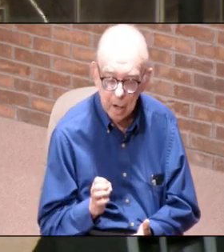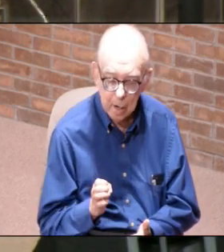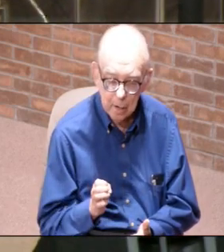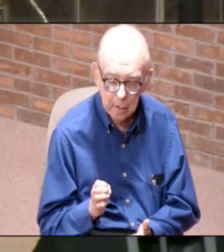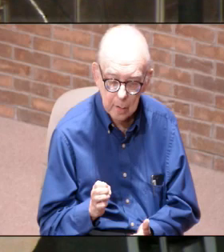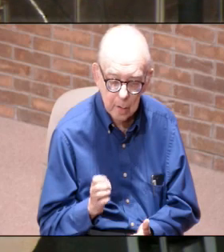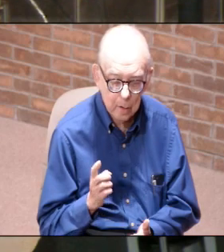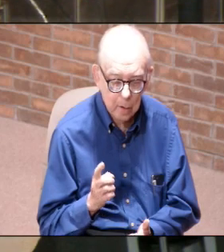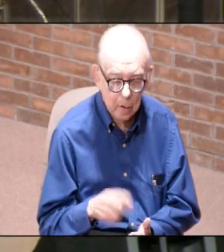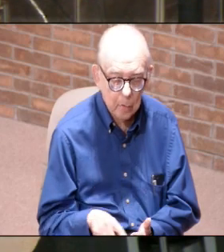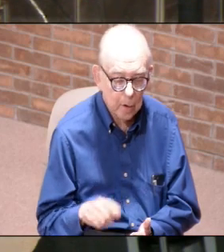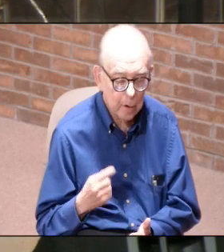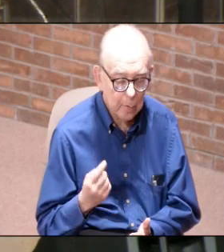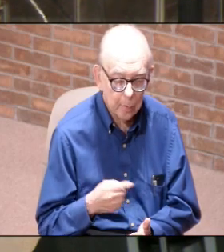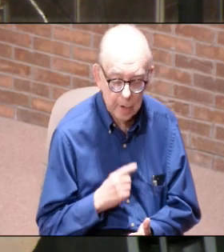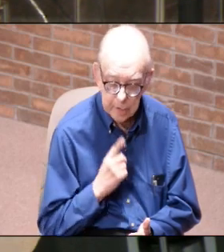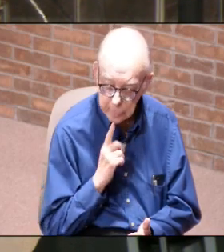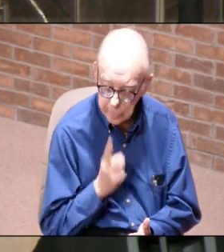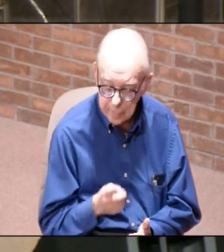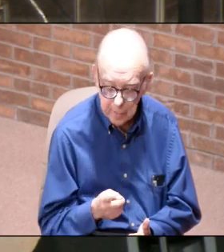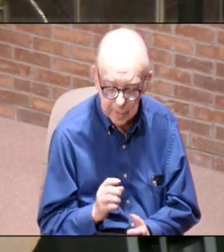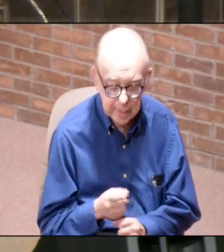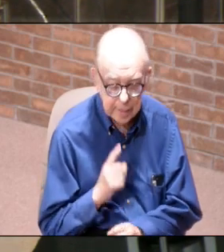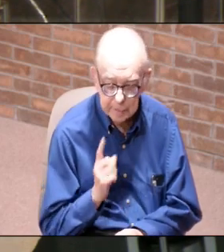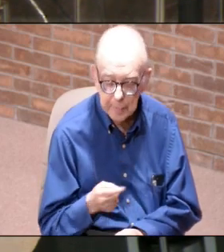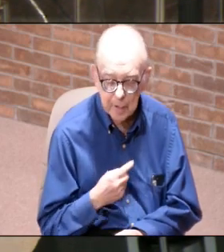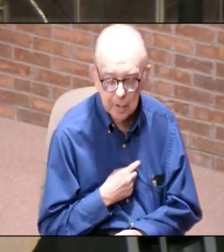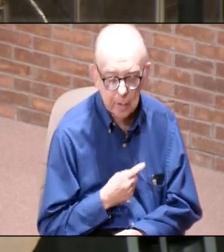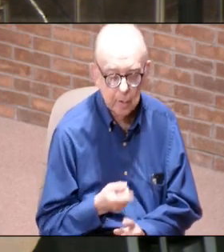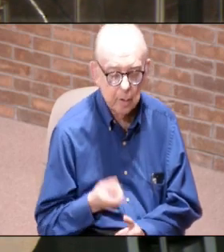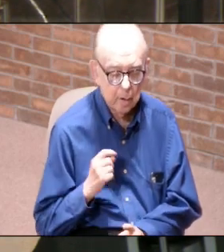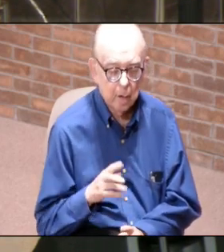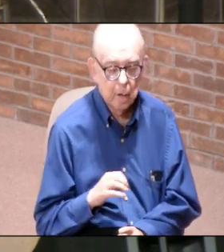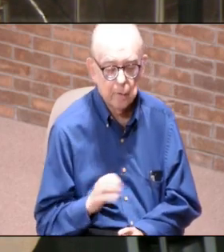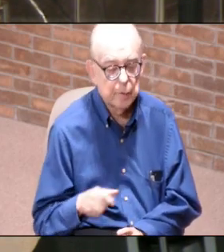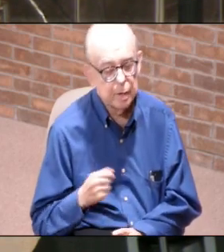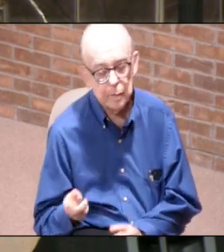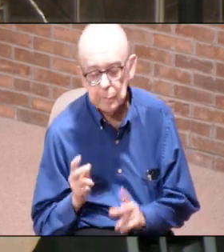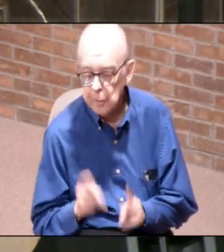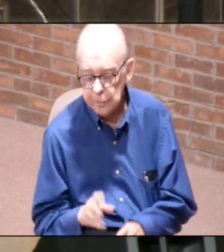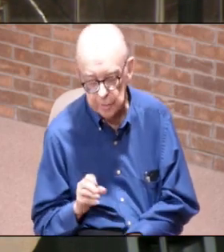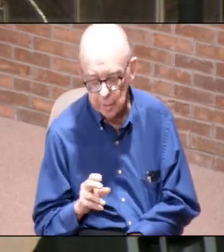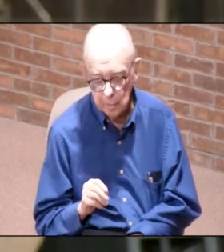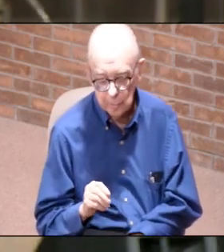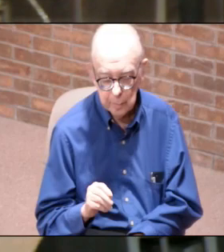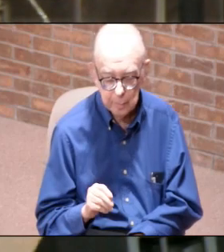What we are. Not, he didn't make us from a mold of somebody else.